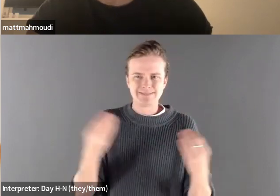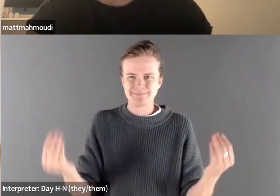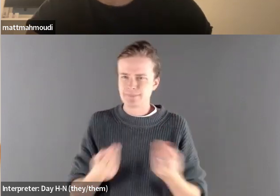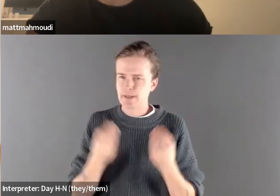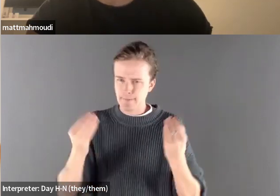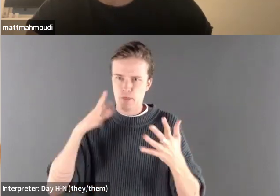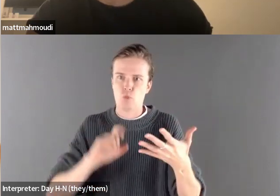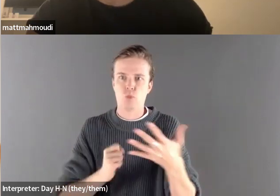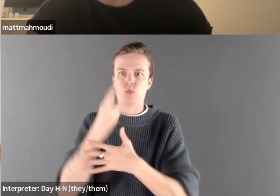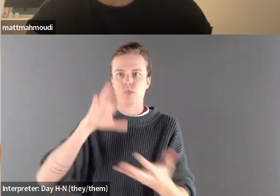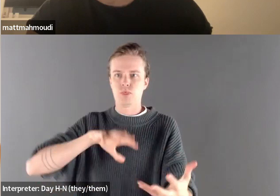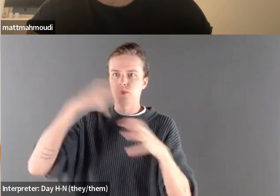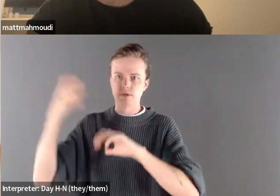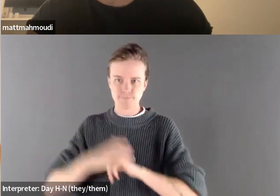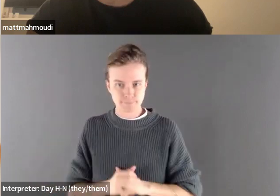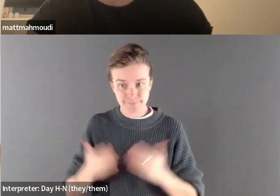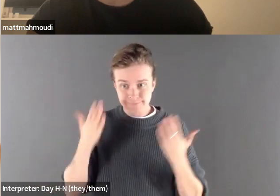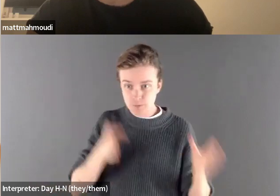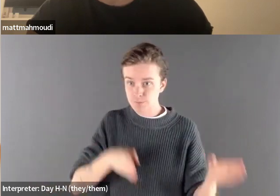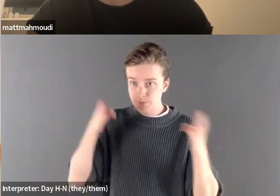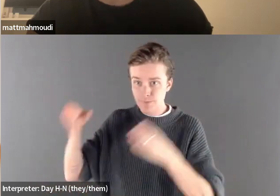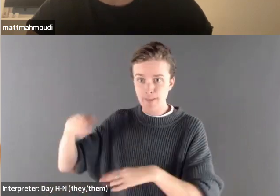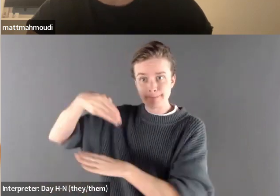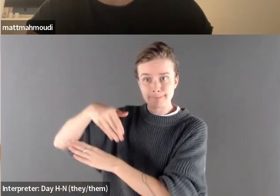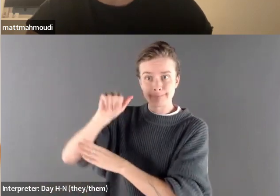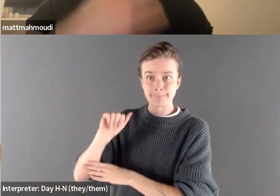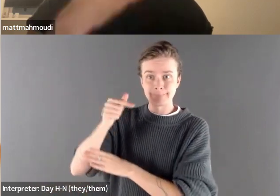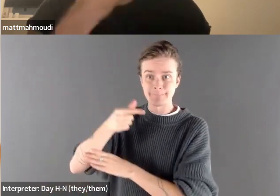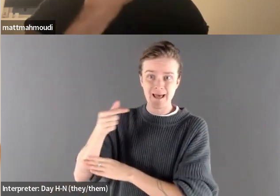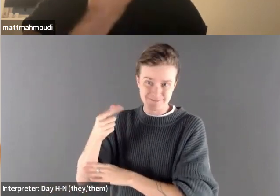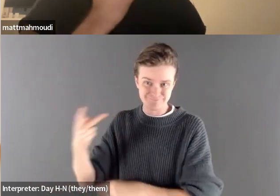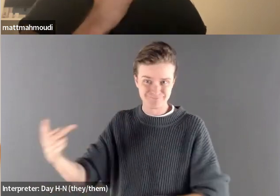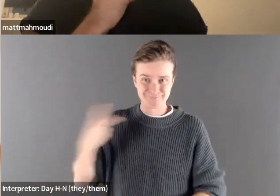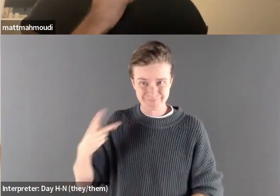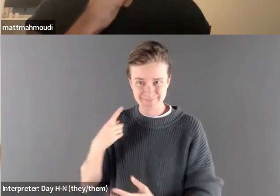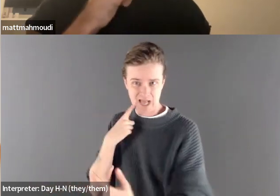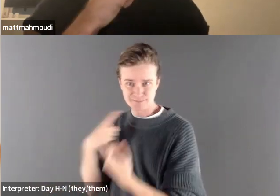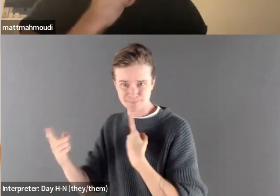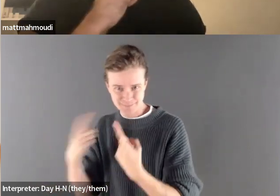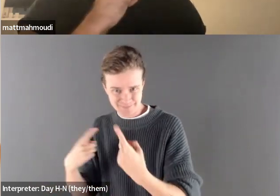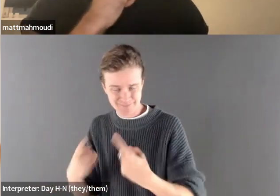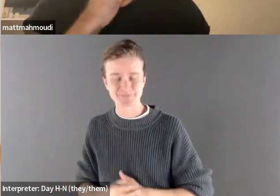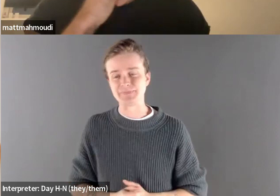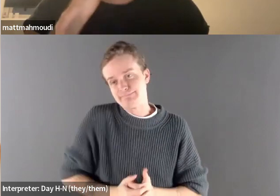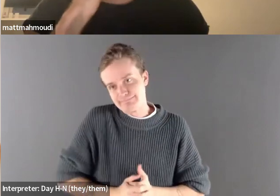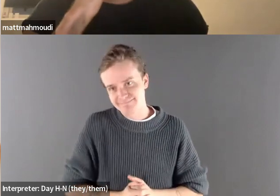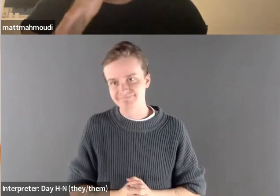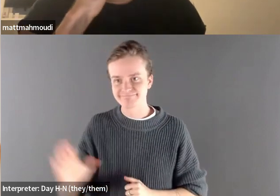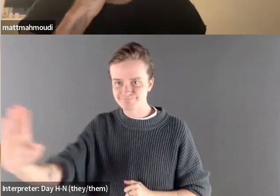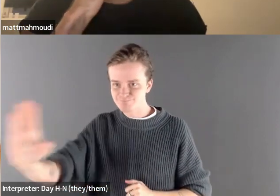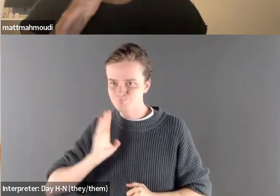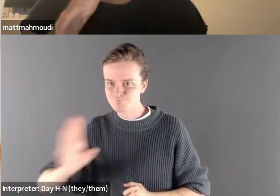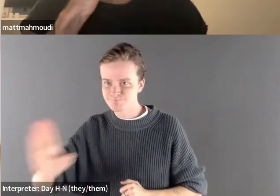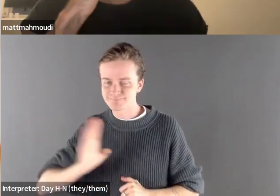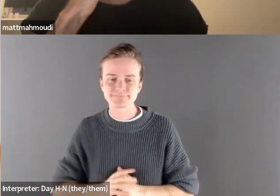All right, so Matt, it's you and I right now. We'll wait until Francesca's running again.